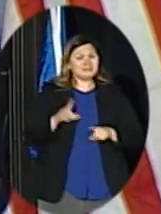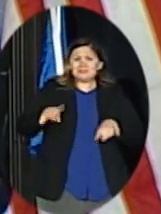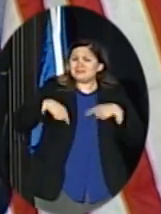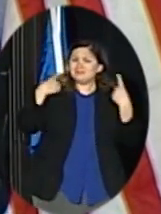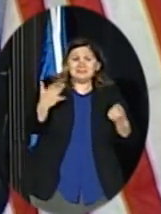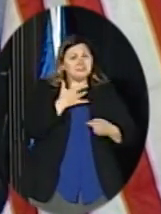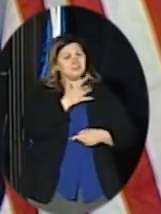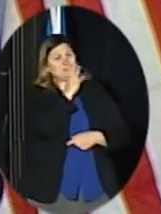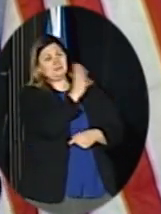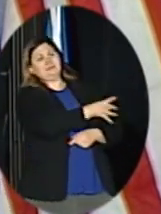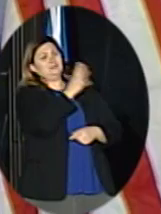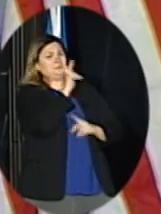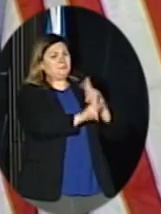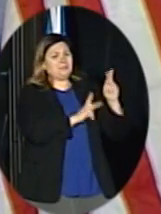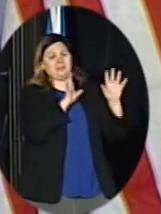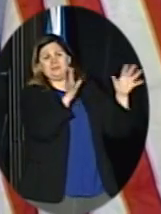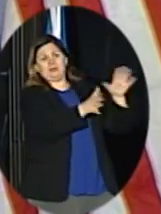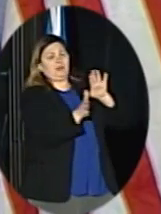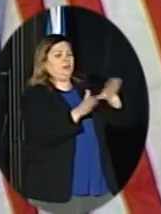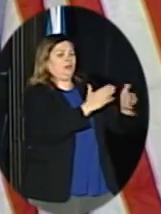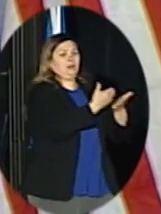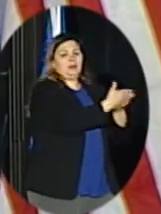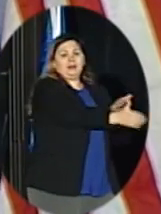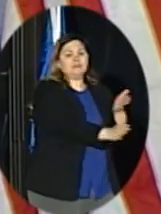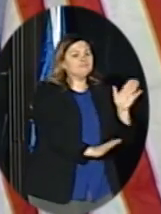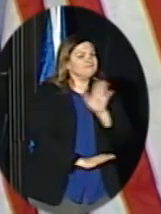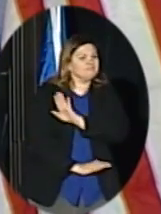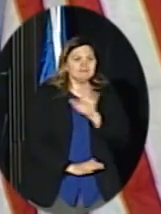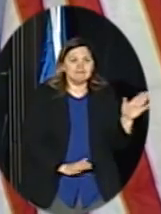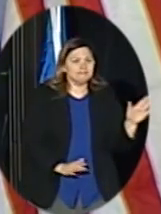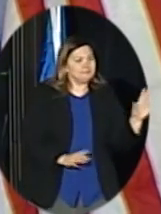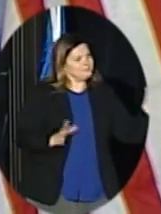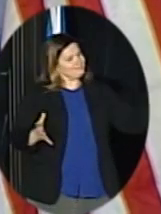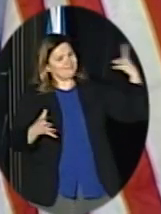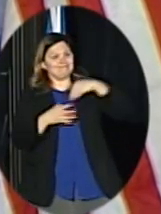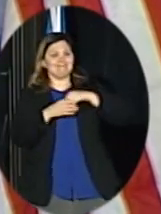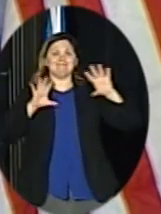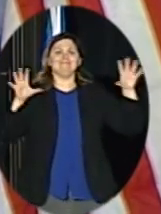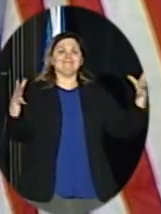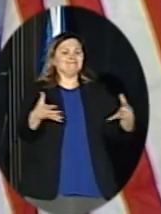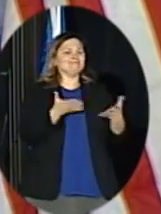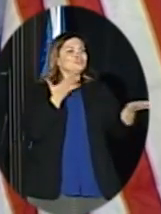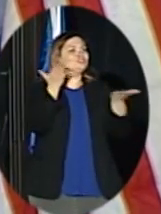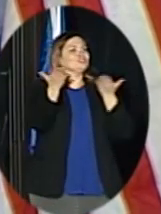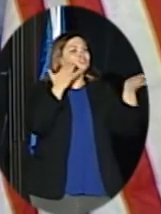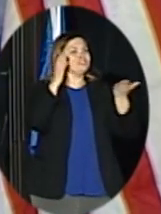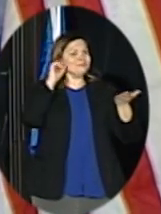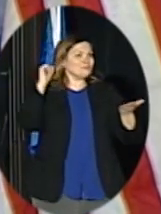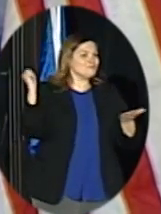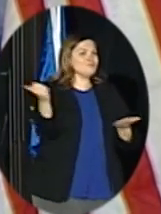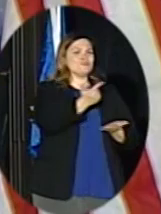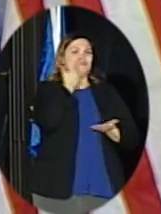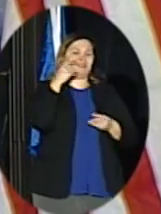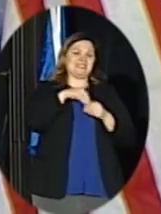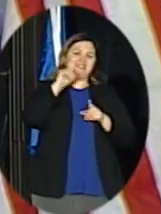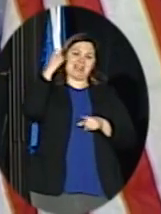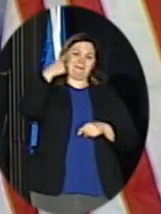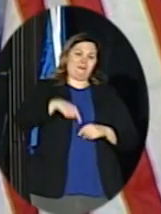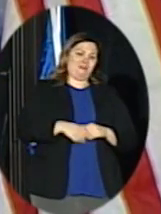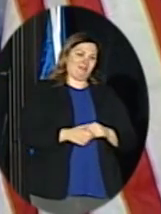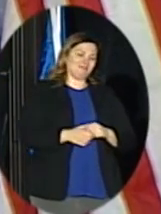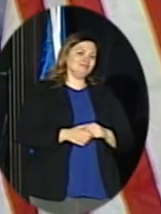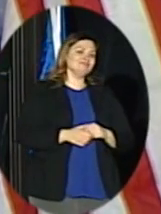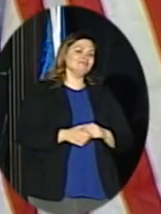Imagine St. Paul into Serve St. Paul and invite you to build sweat equity in our city through service.